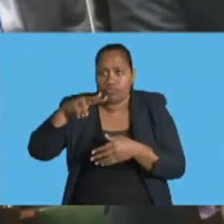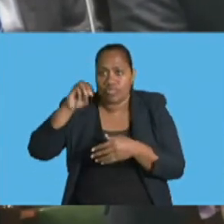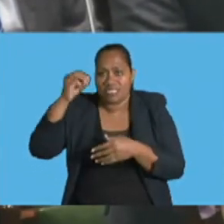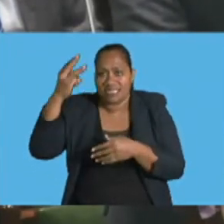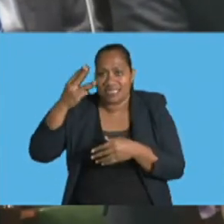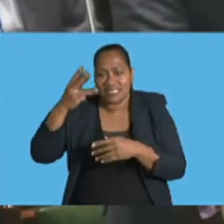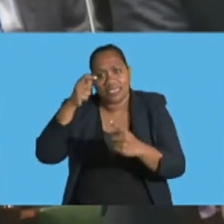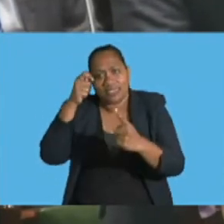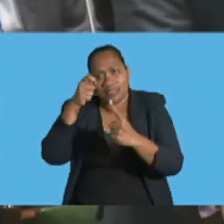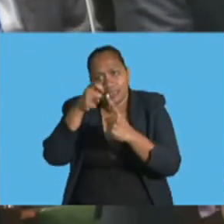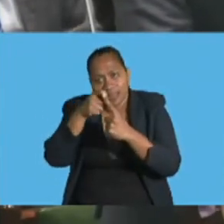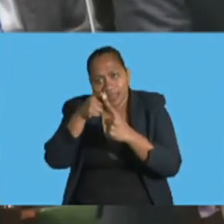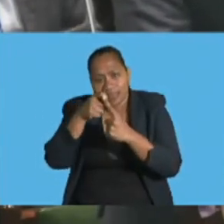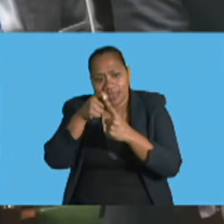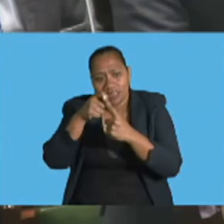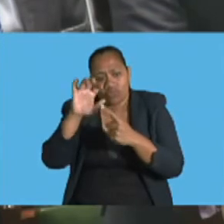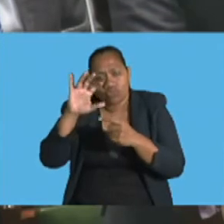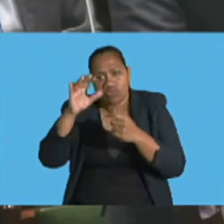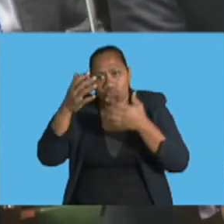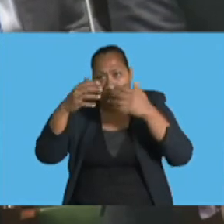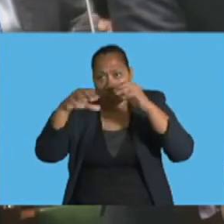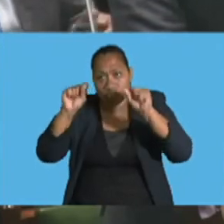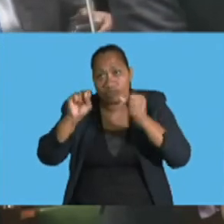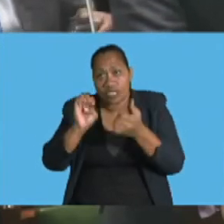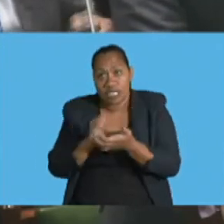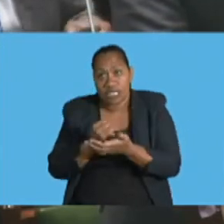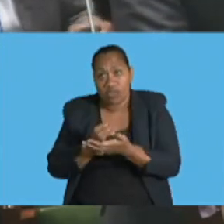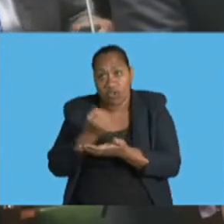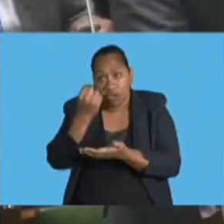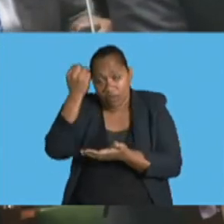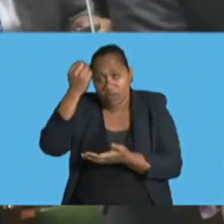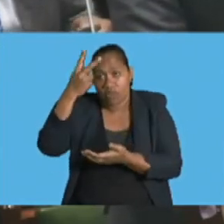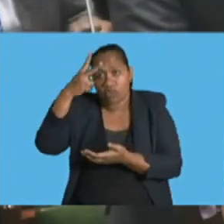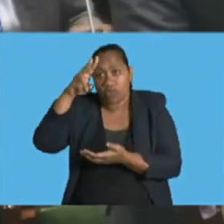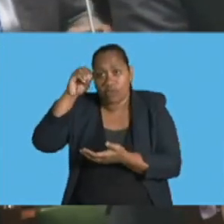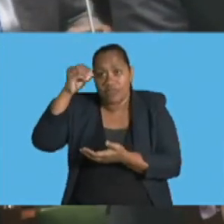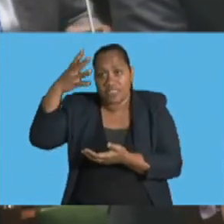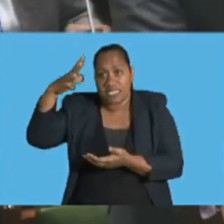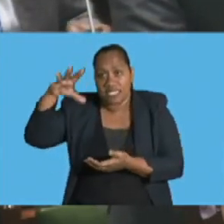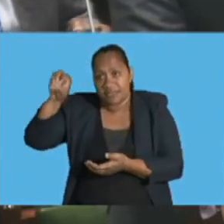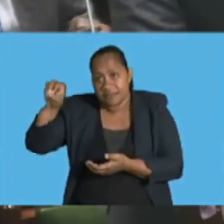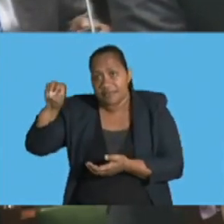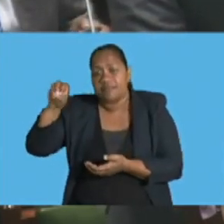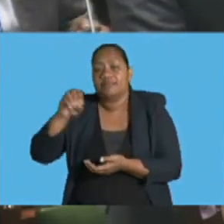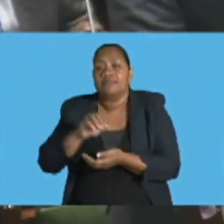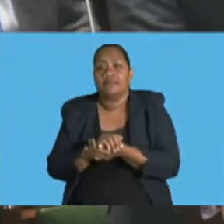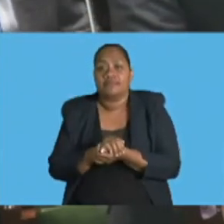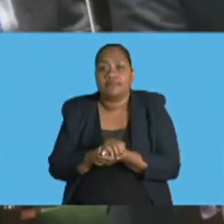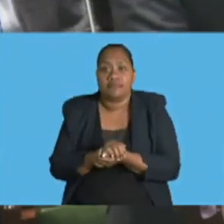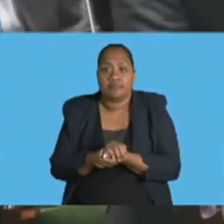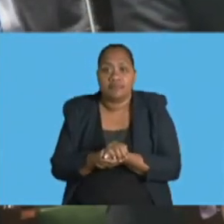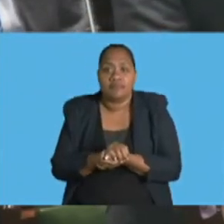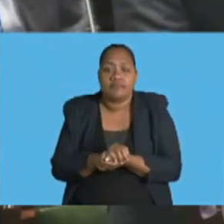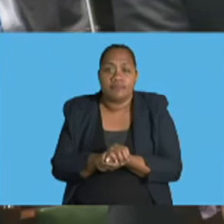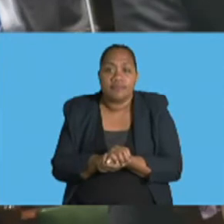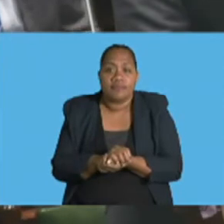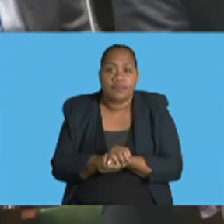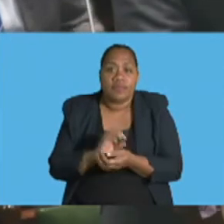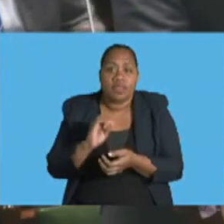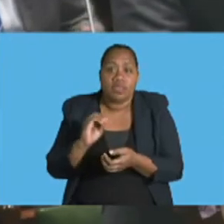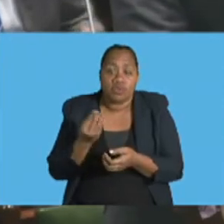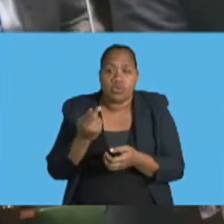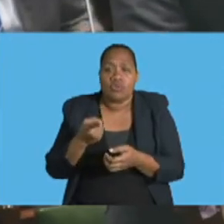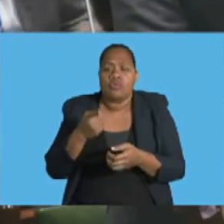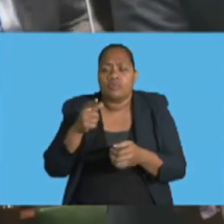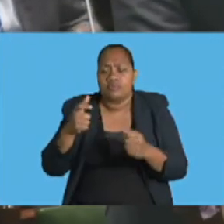achieve carbon-neutral economies by 2050. Mr. Speaker, so all of us in this Parliament and every Fijian can be proud that we intend to